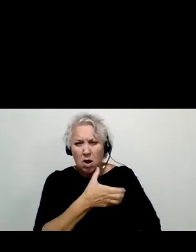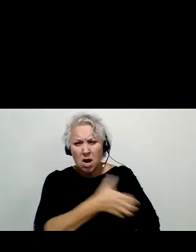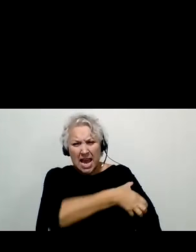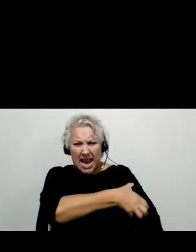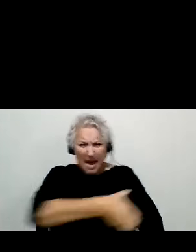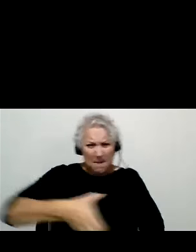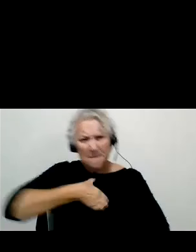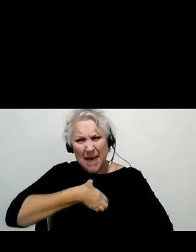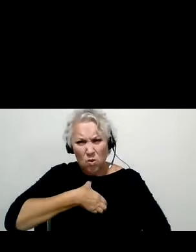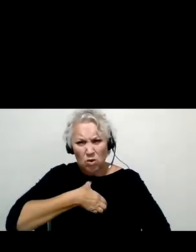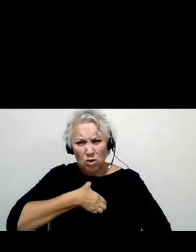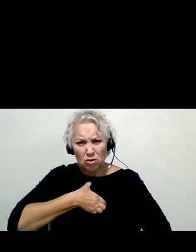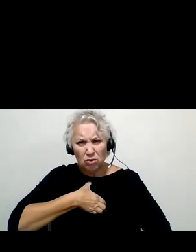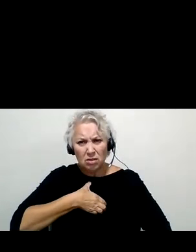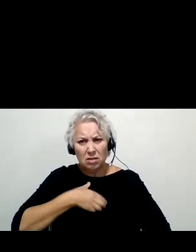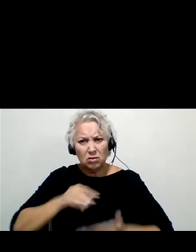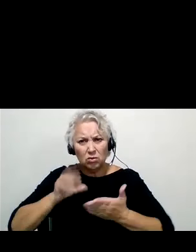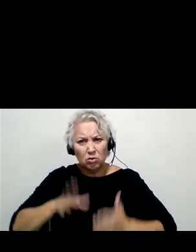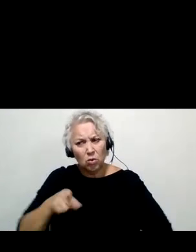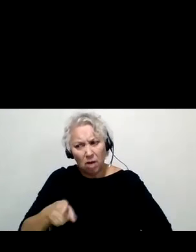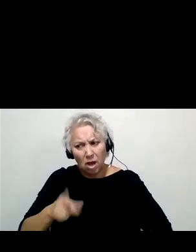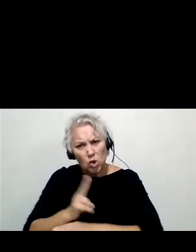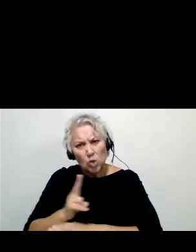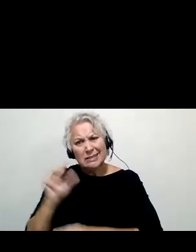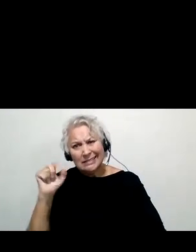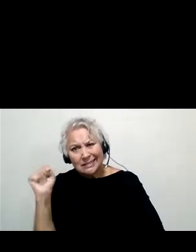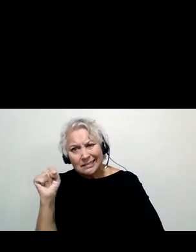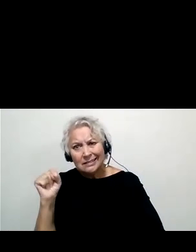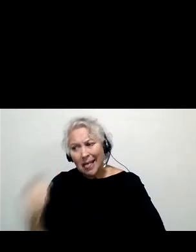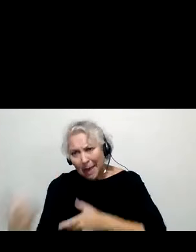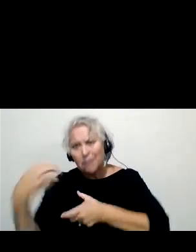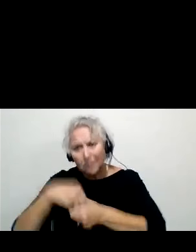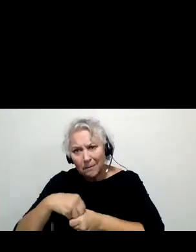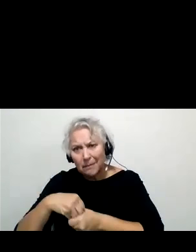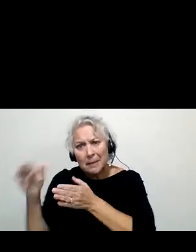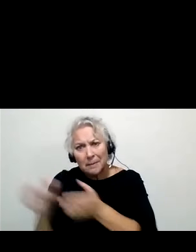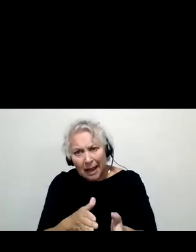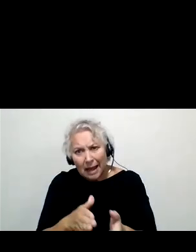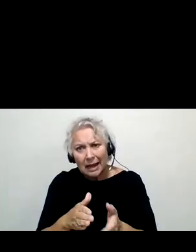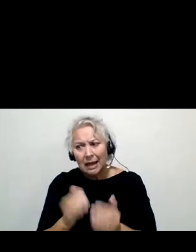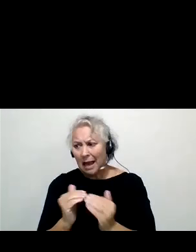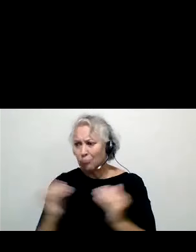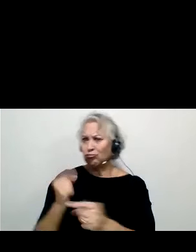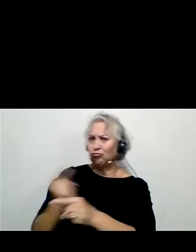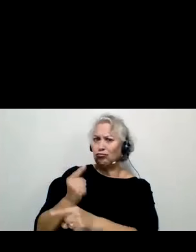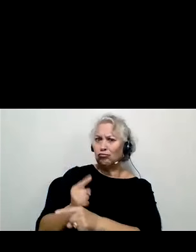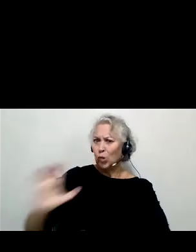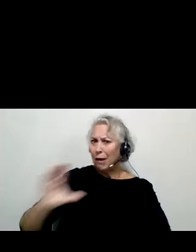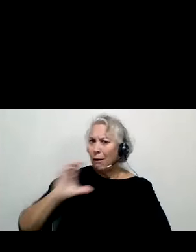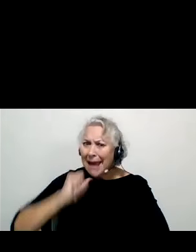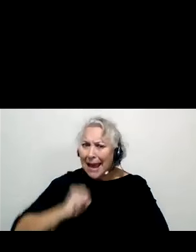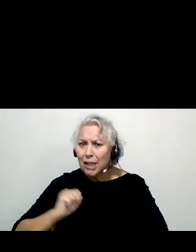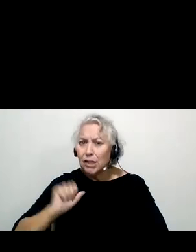student using assistive technology to participate in the transition planning at a level appropriate to age